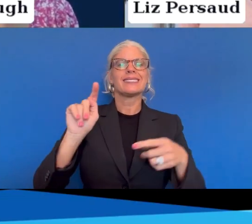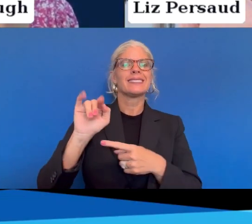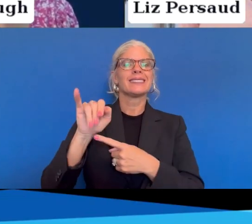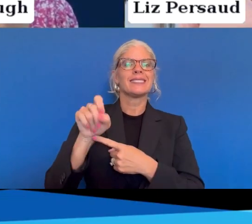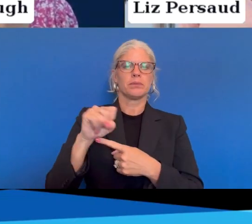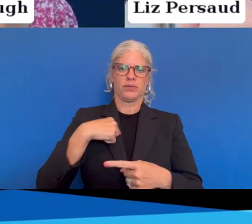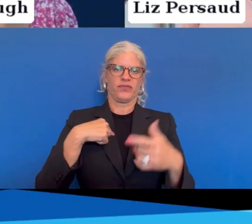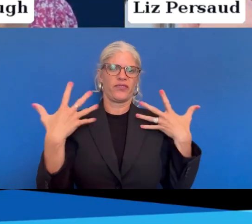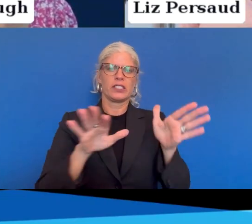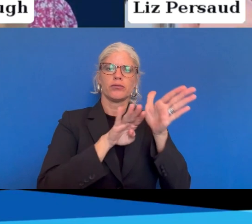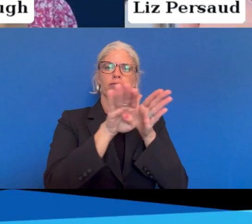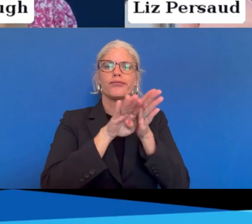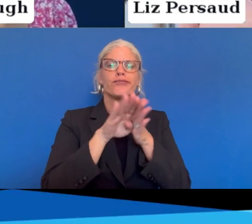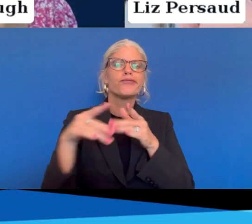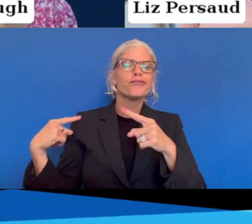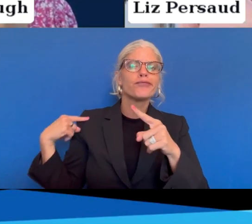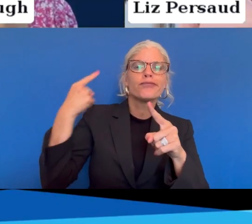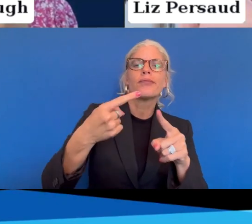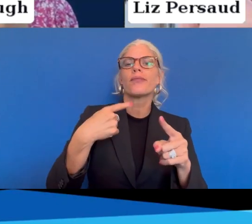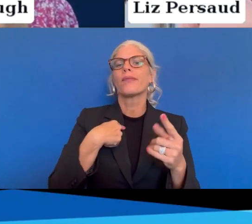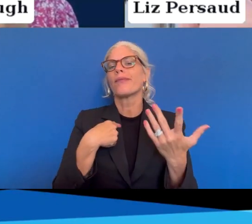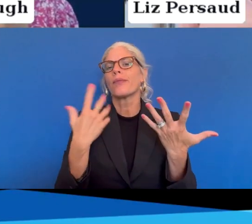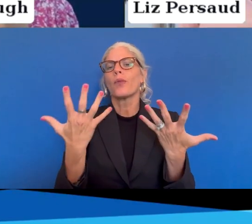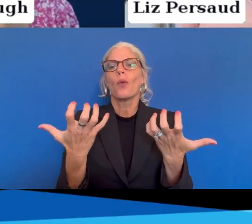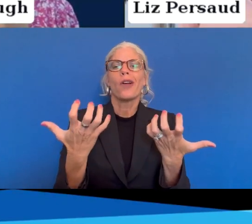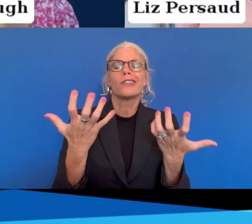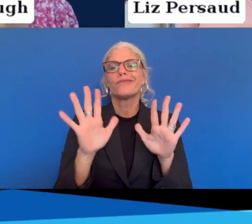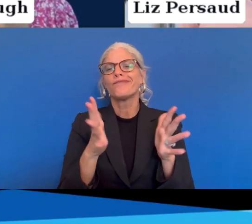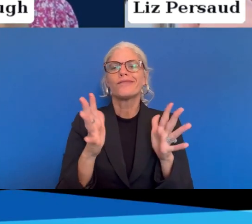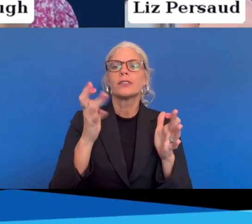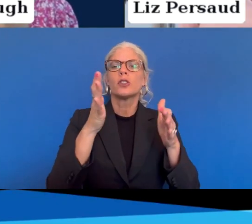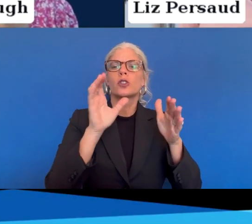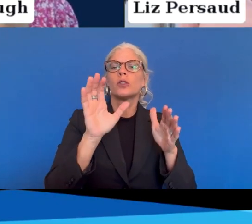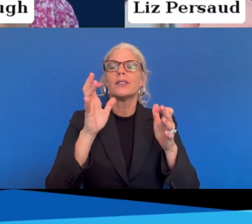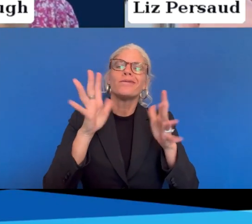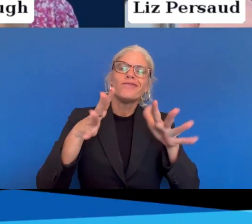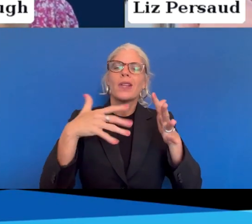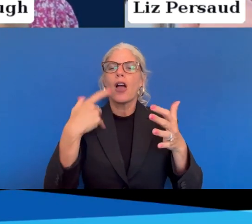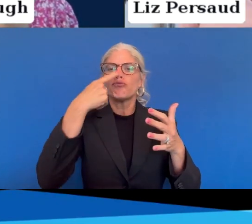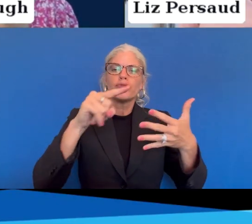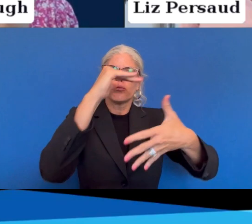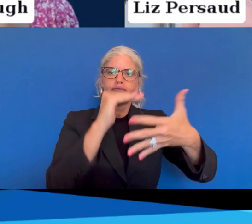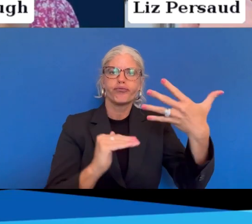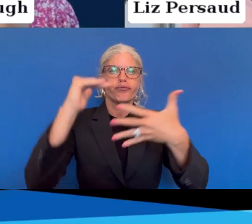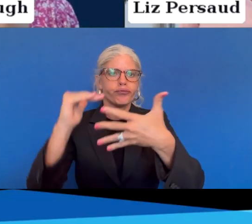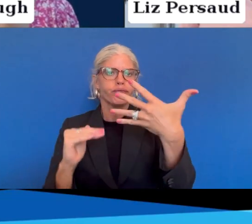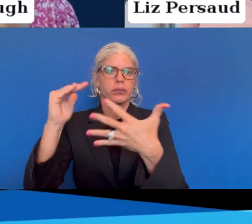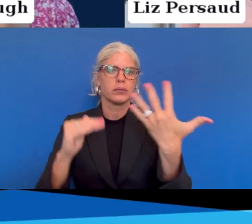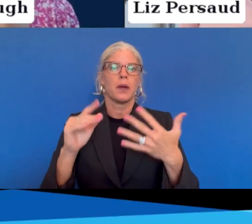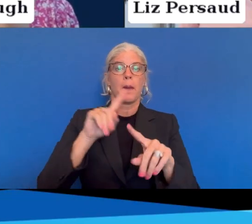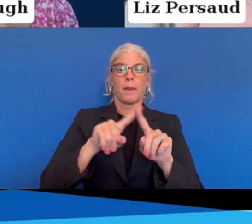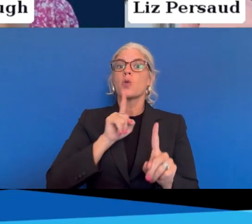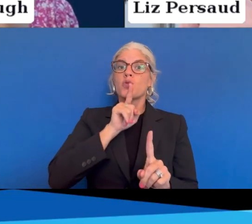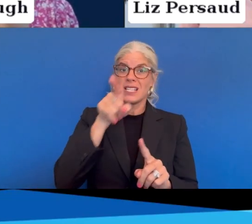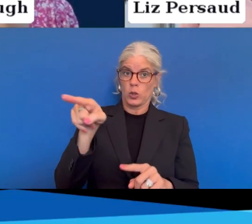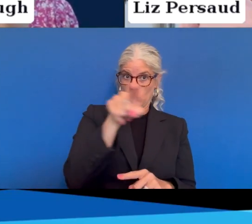developed that help along the way. And I'll just really, highly sort